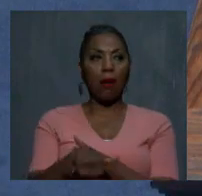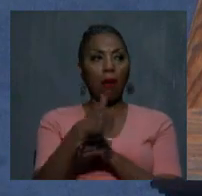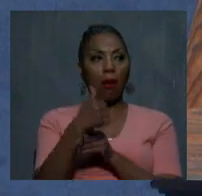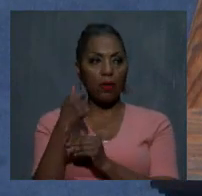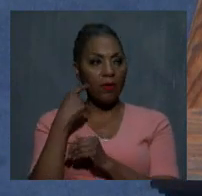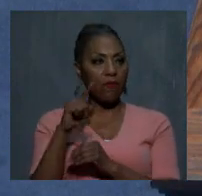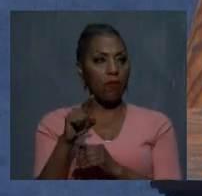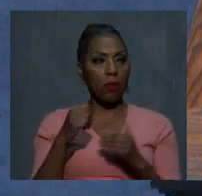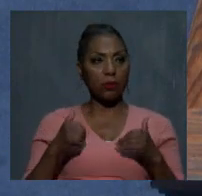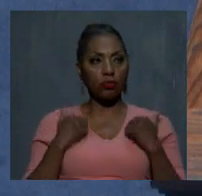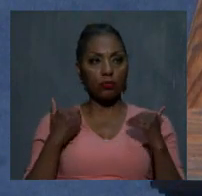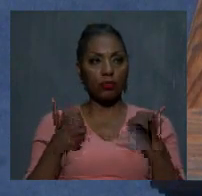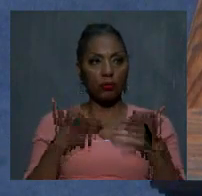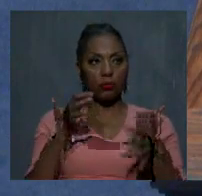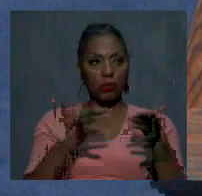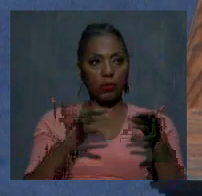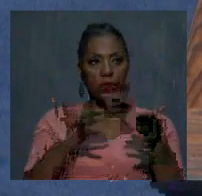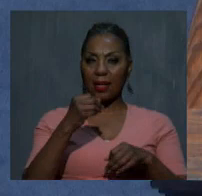justice and that.